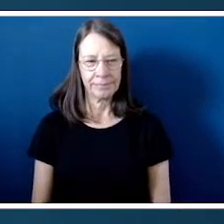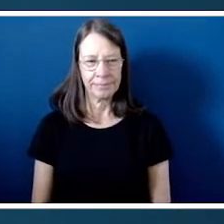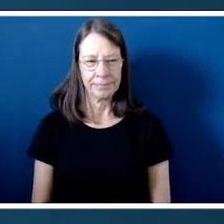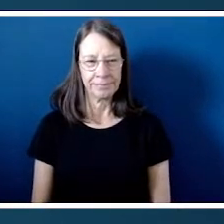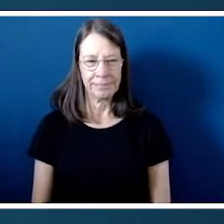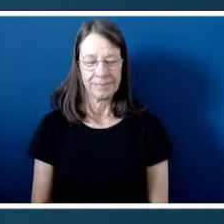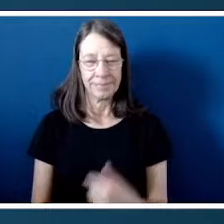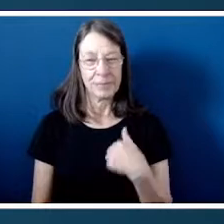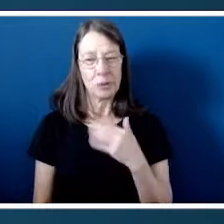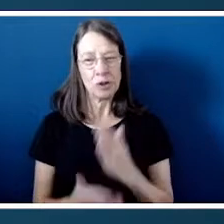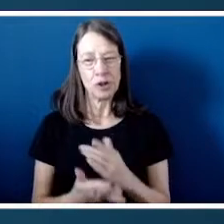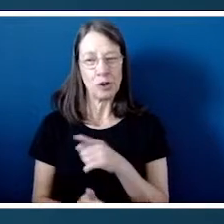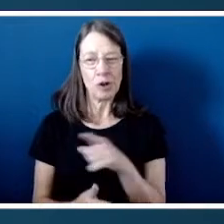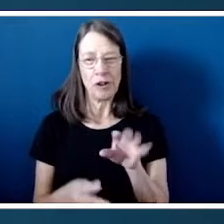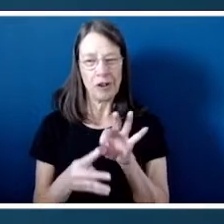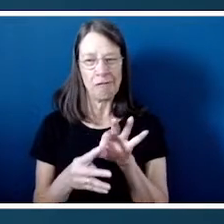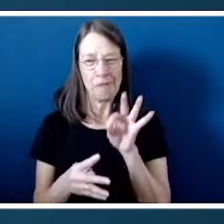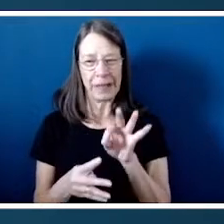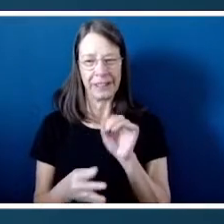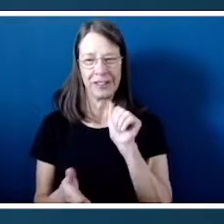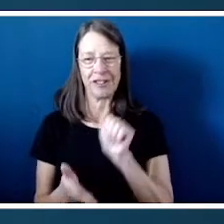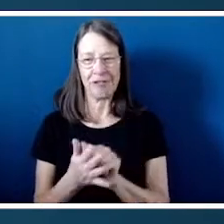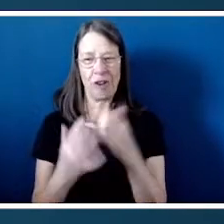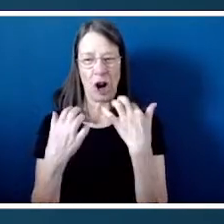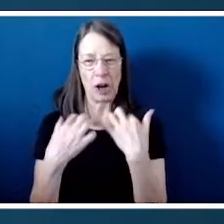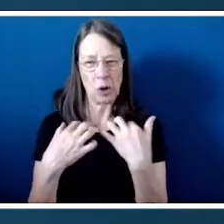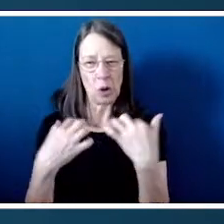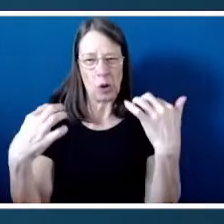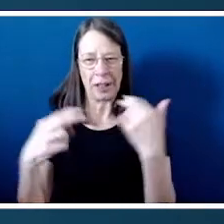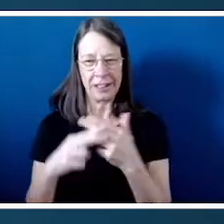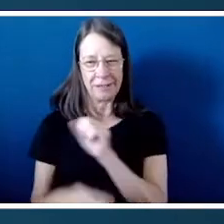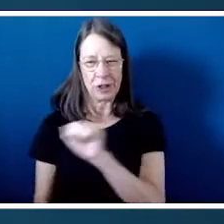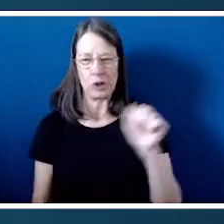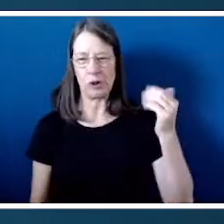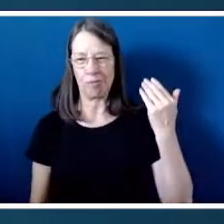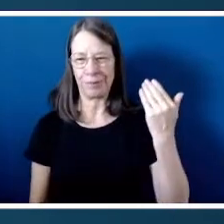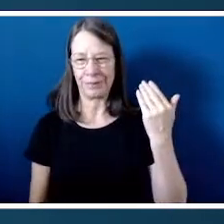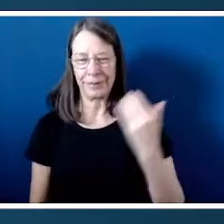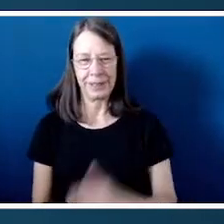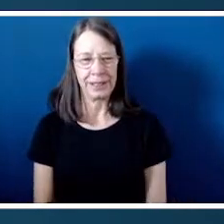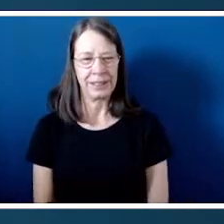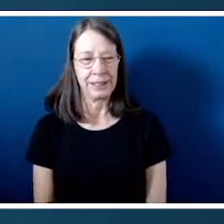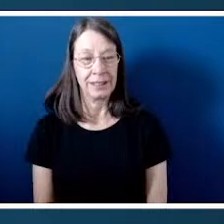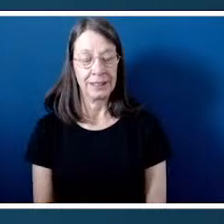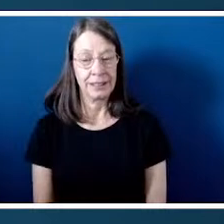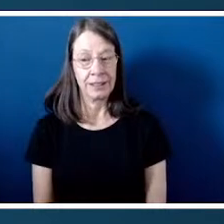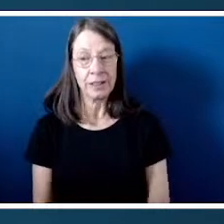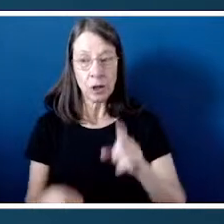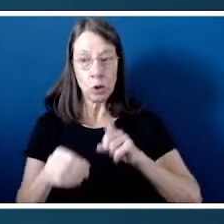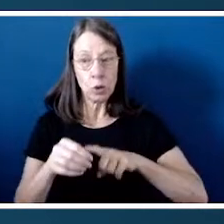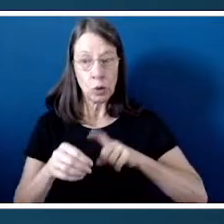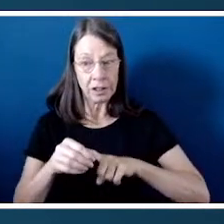audience for those kinds of provocations. Now, we have some time for questions. We have